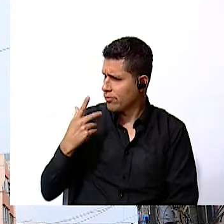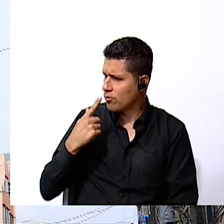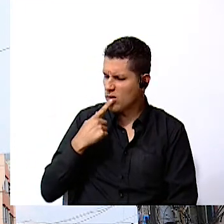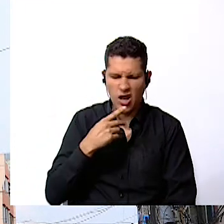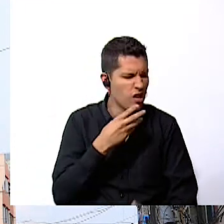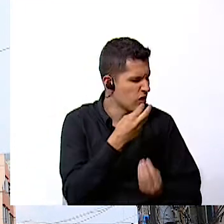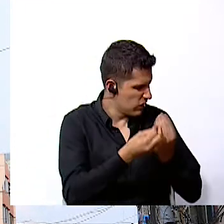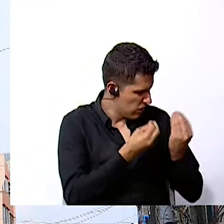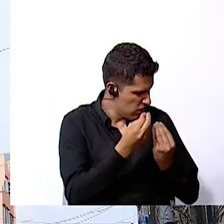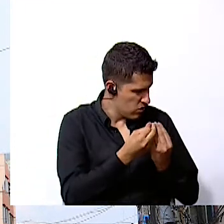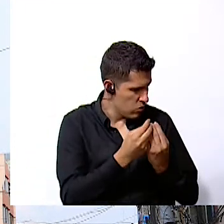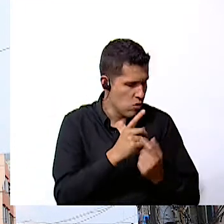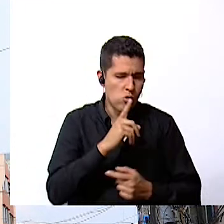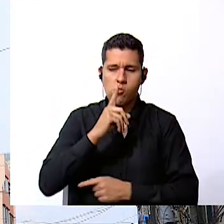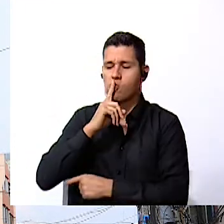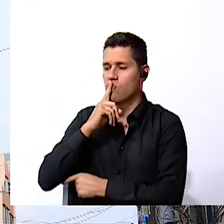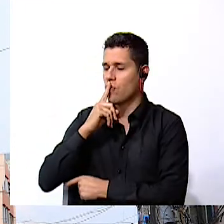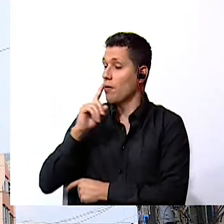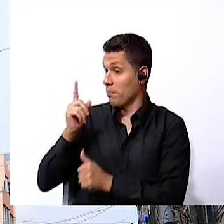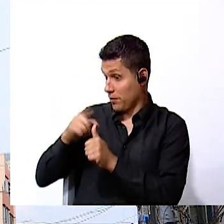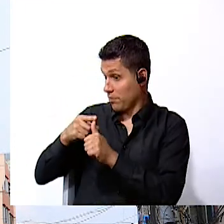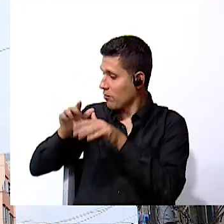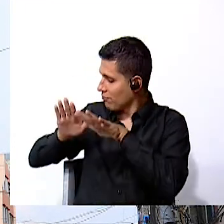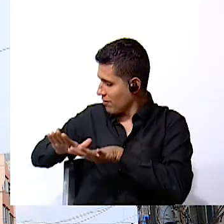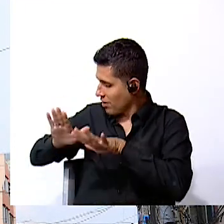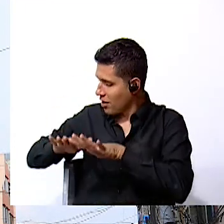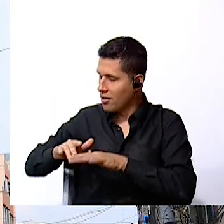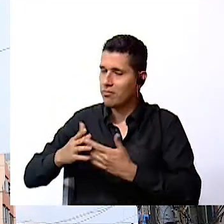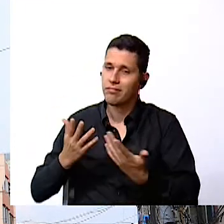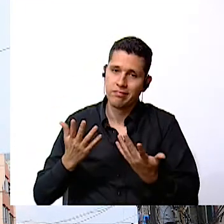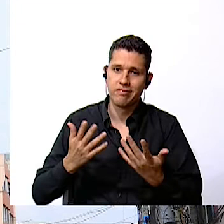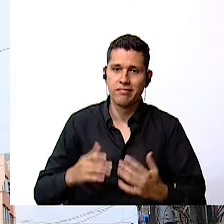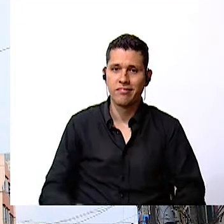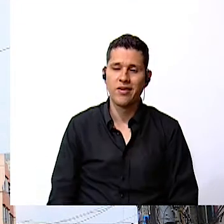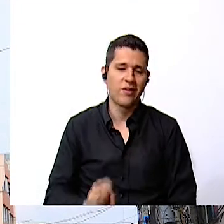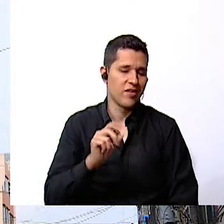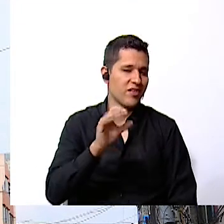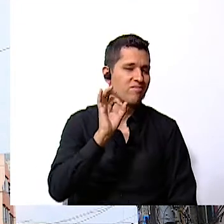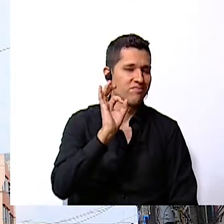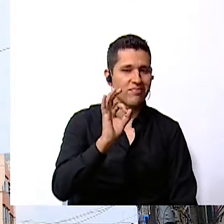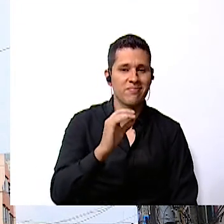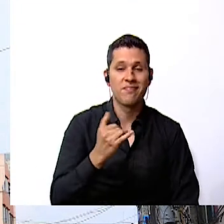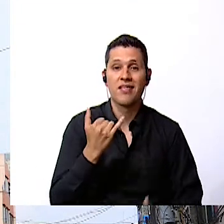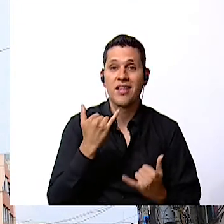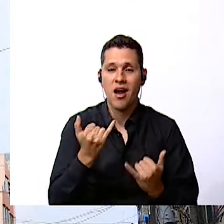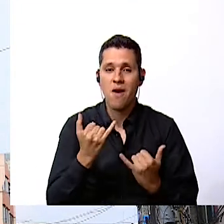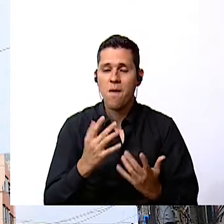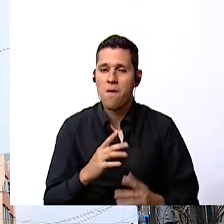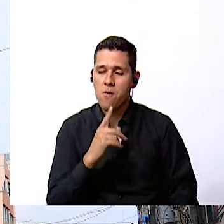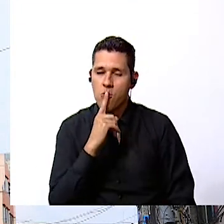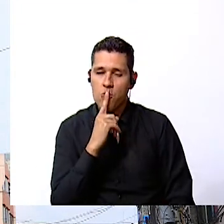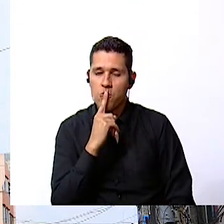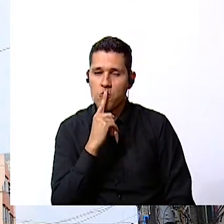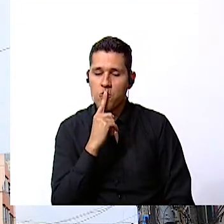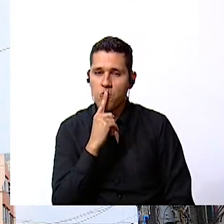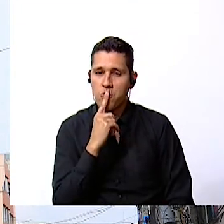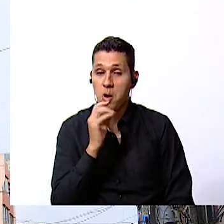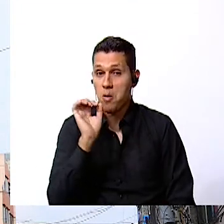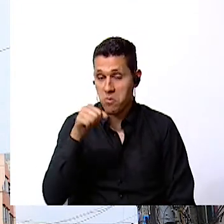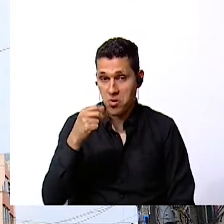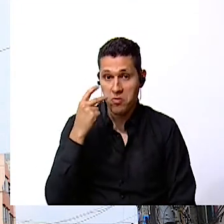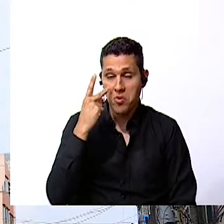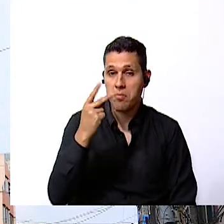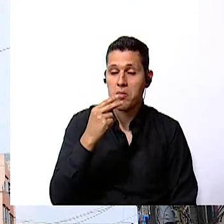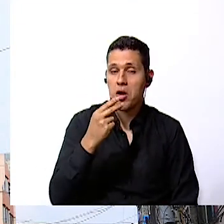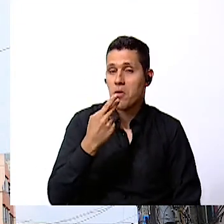do? I didn't stay calm. Okay, that's right. Now, what about if we have a short